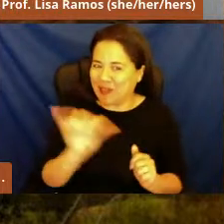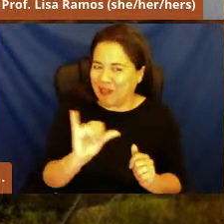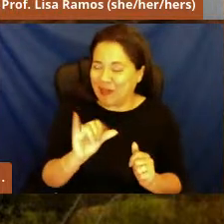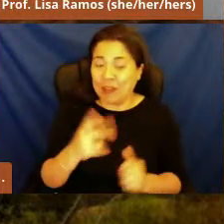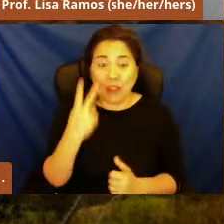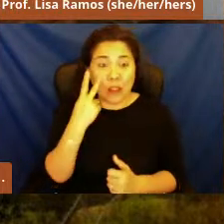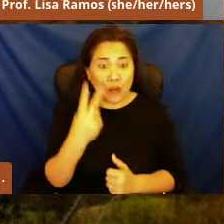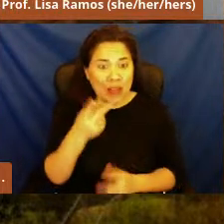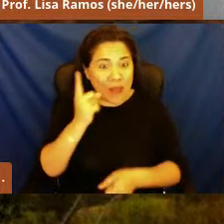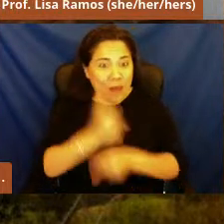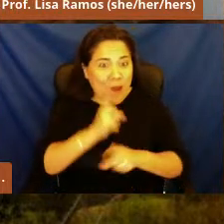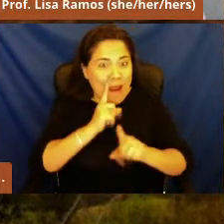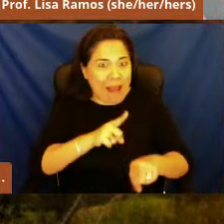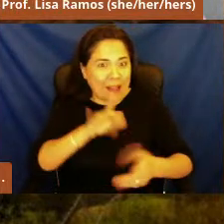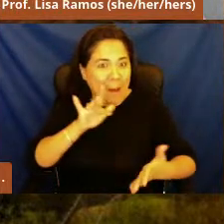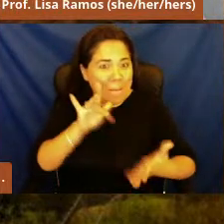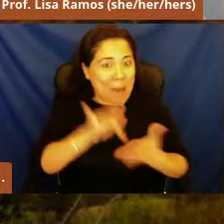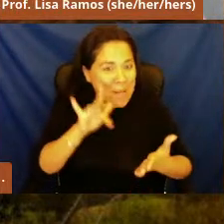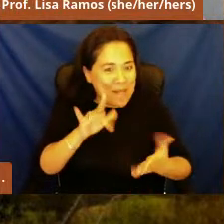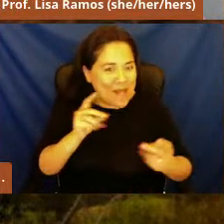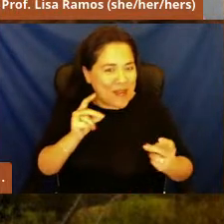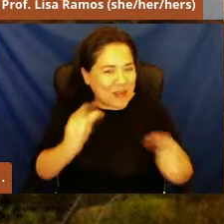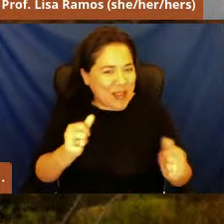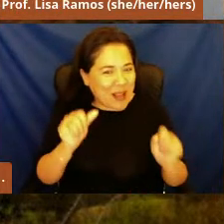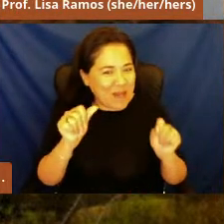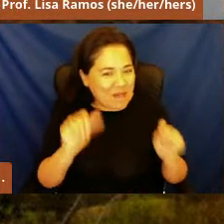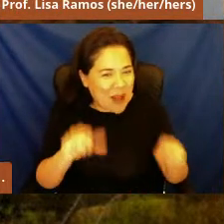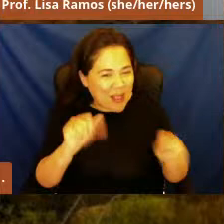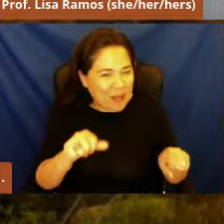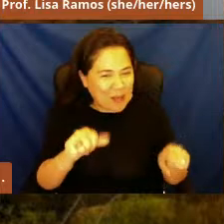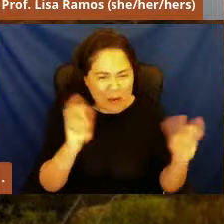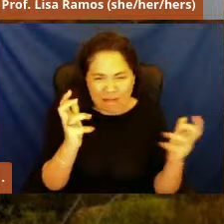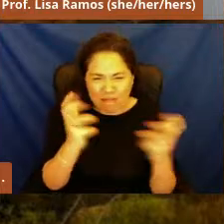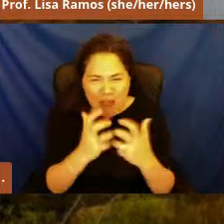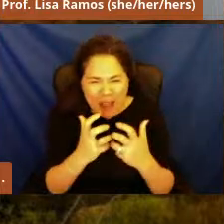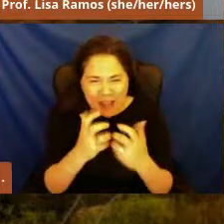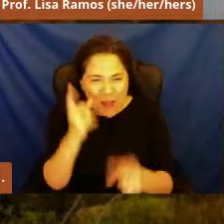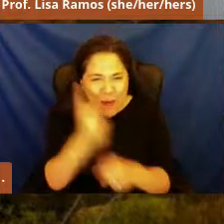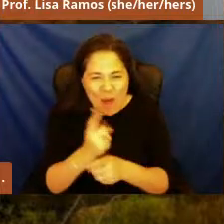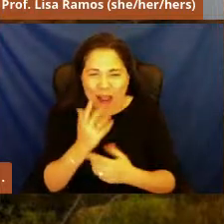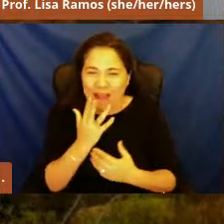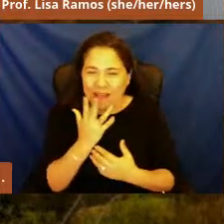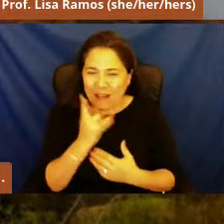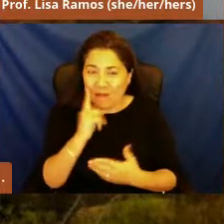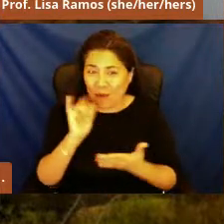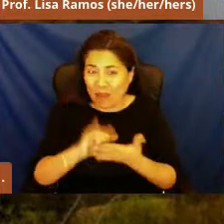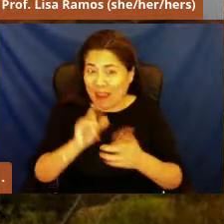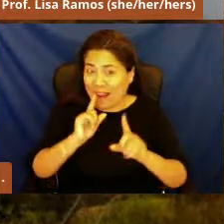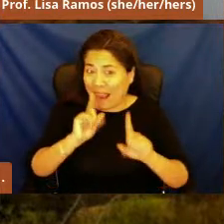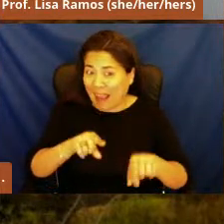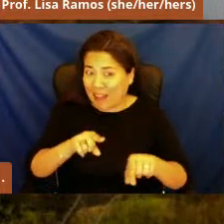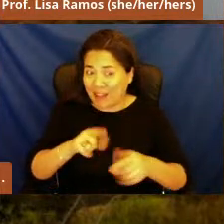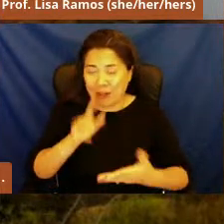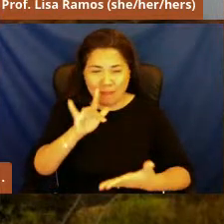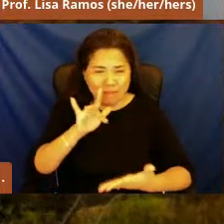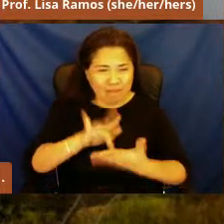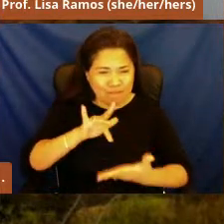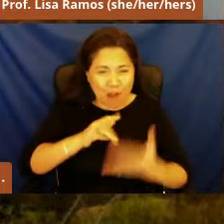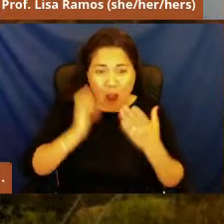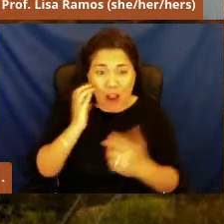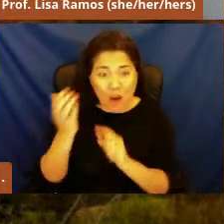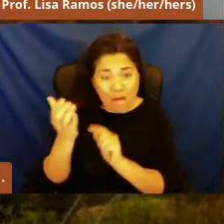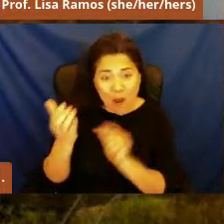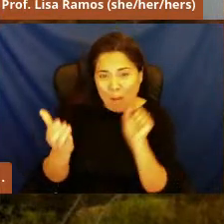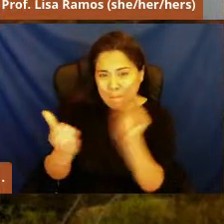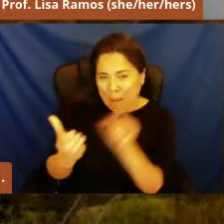see the right answer, you want to choose the corresponding color for that answer and press it on your phone,